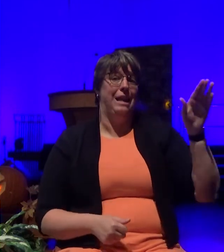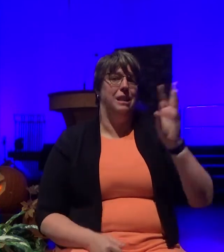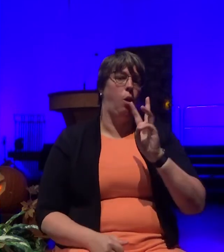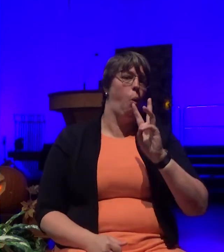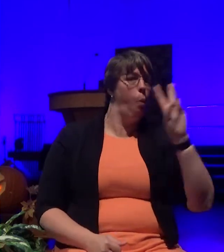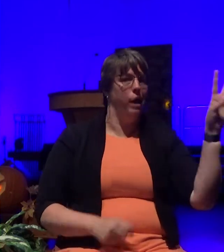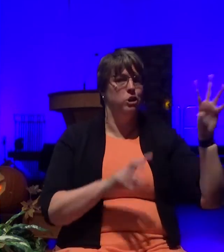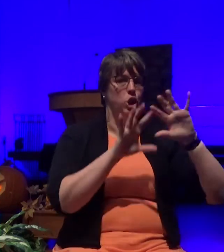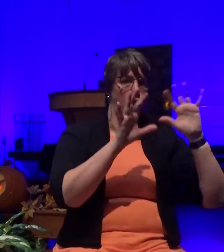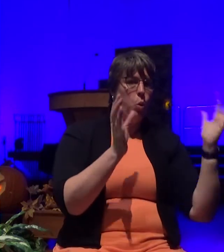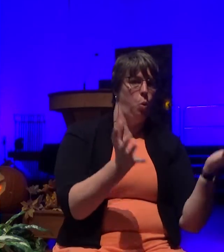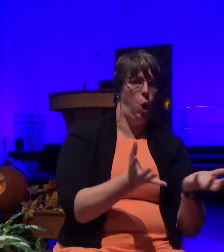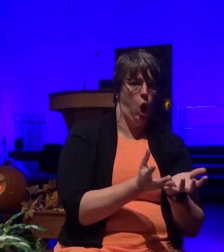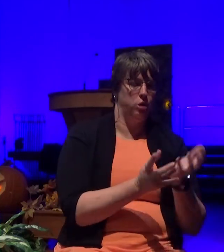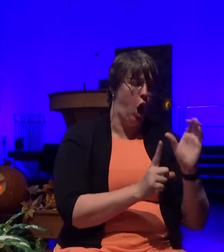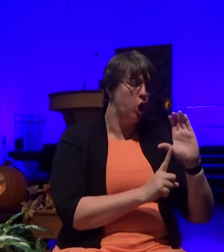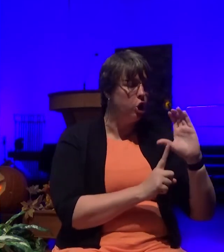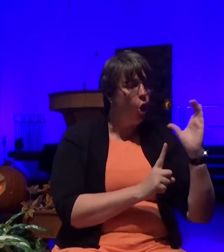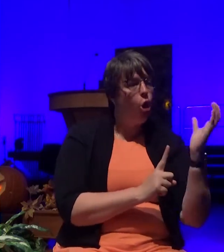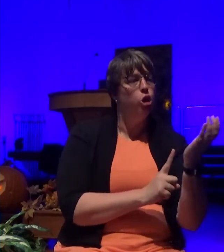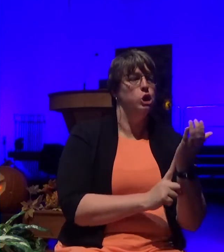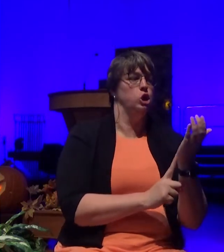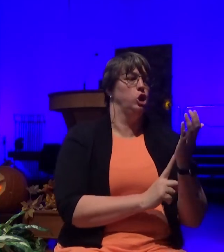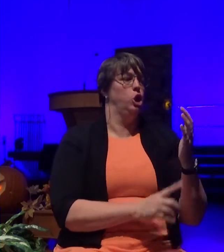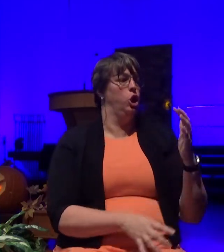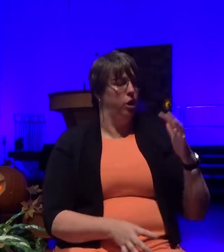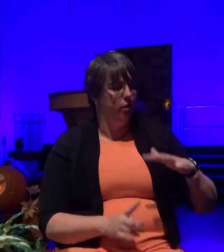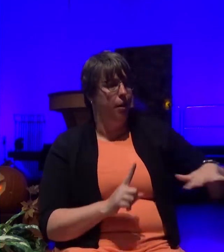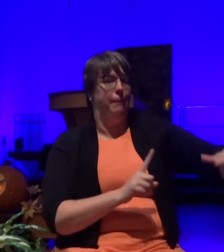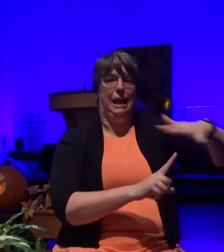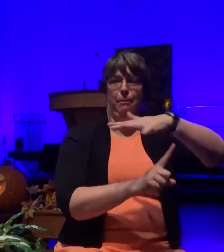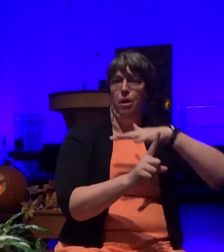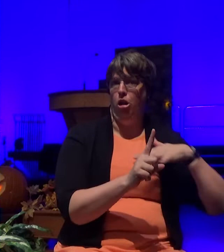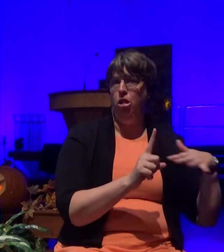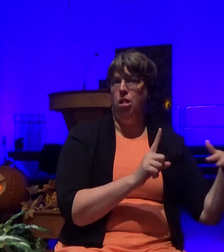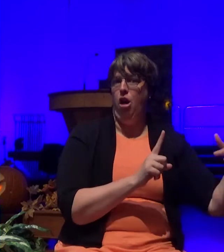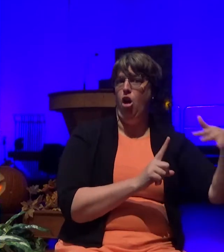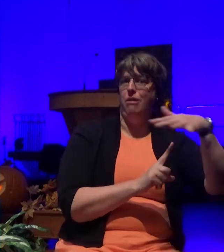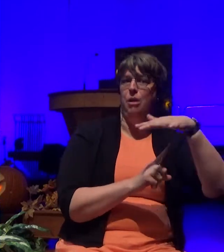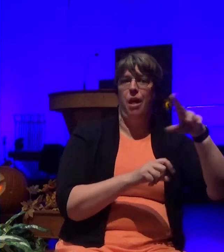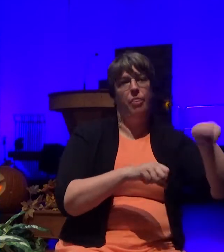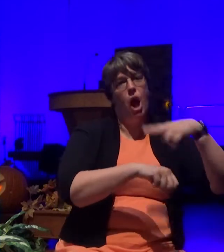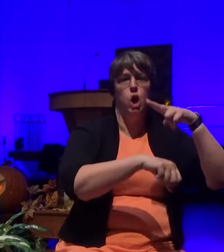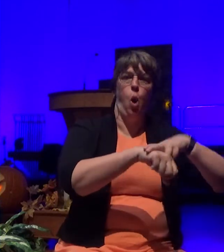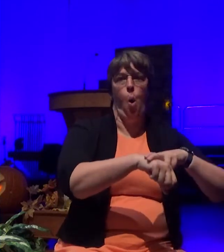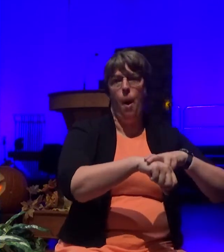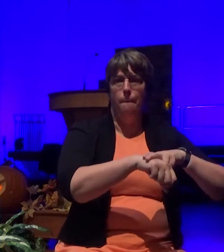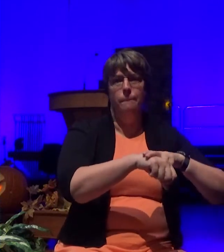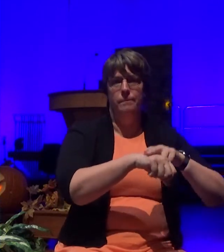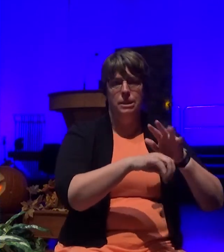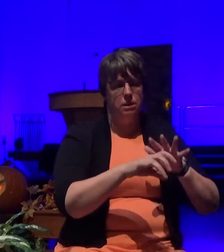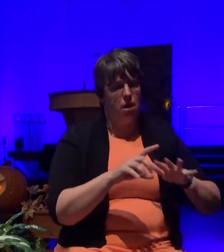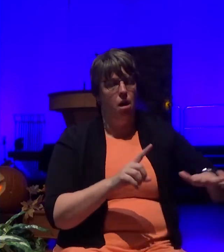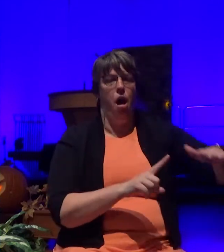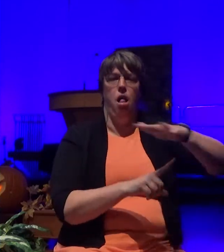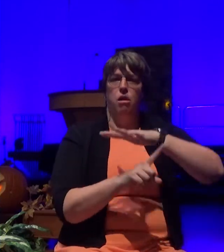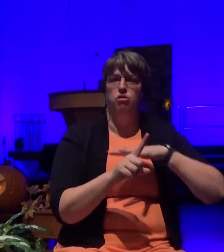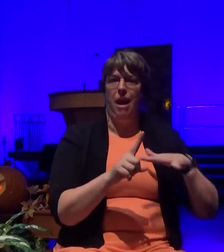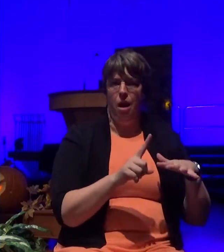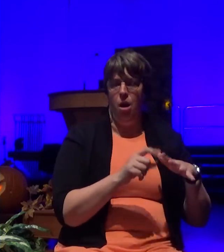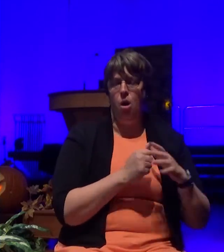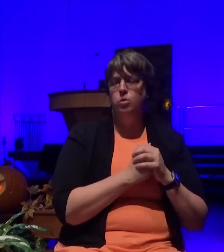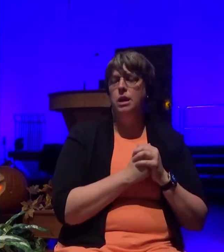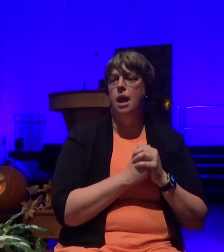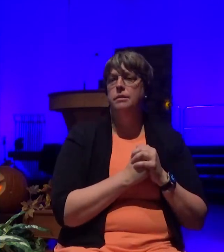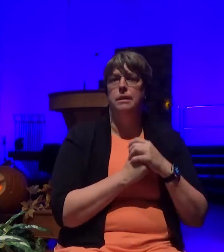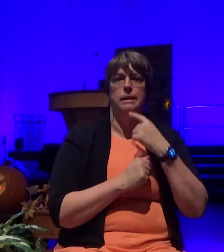people around us, the authorities around us, the norms, socio norms, the economic norms, say, we